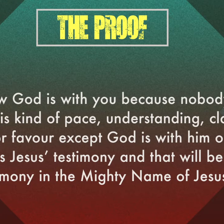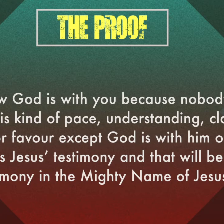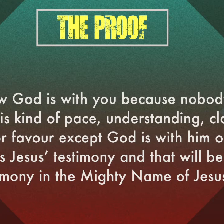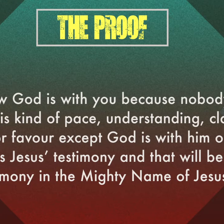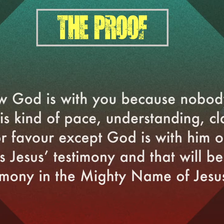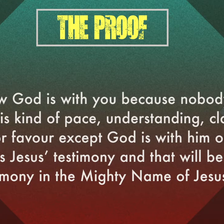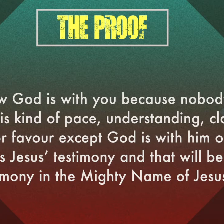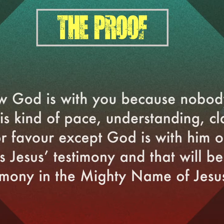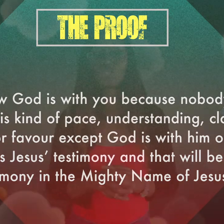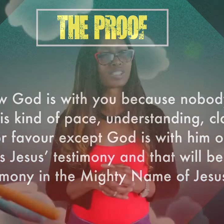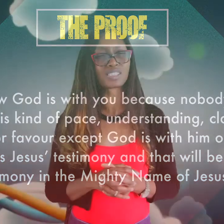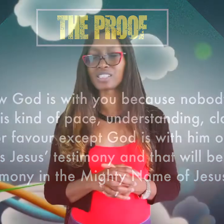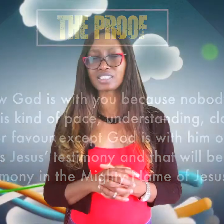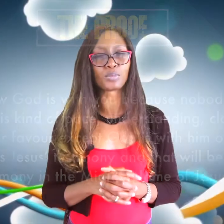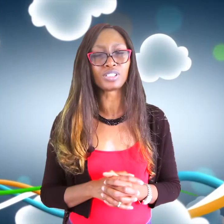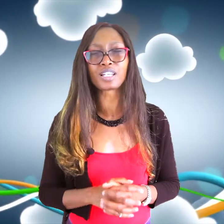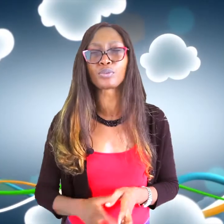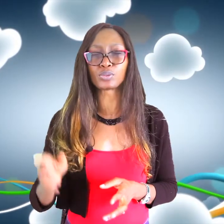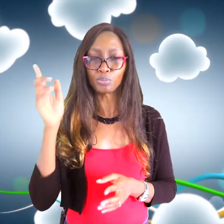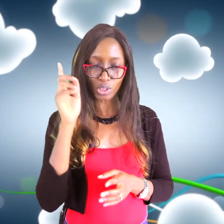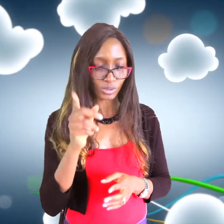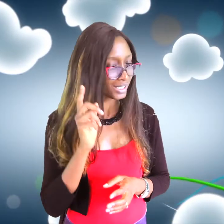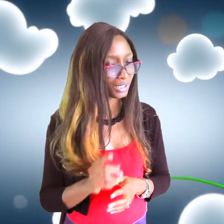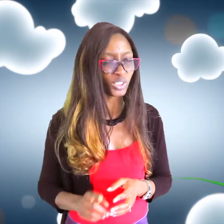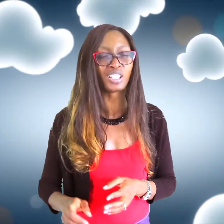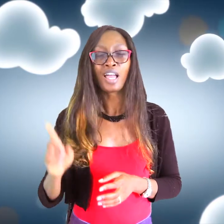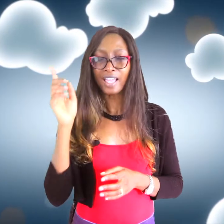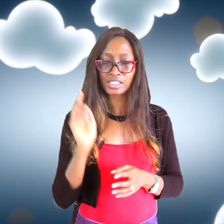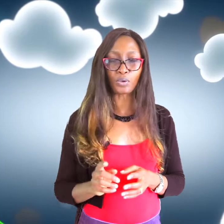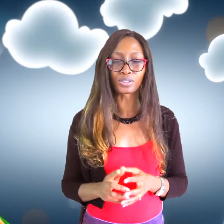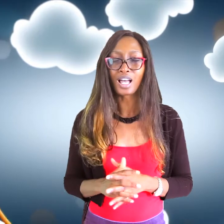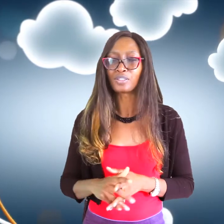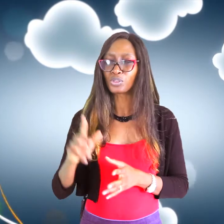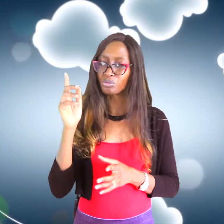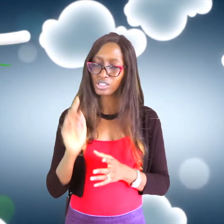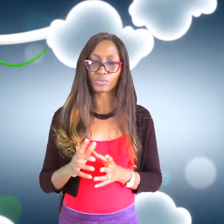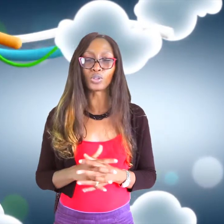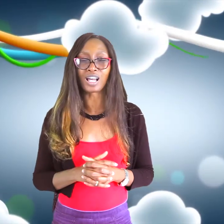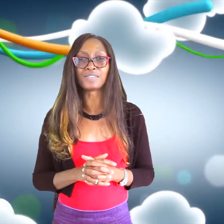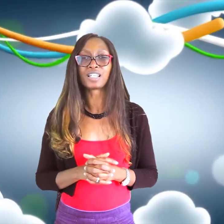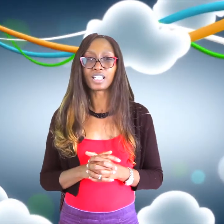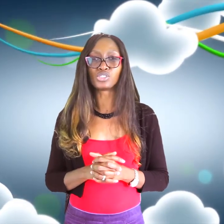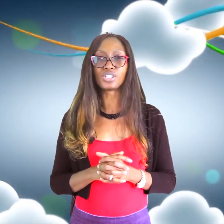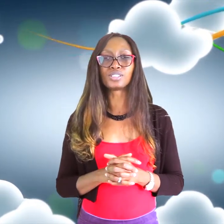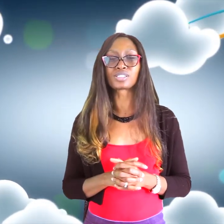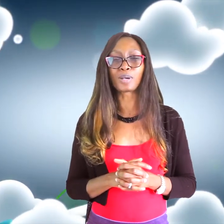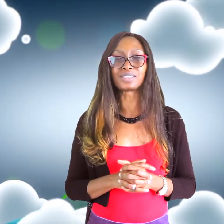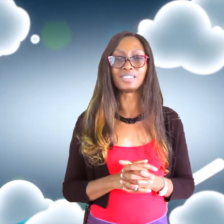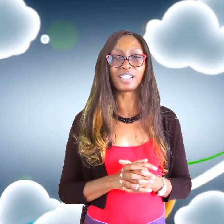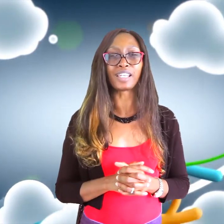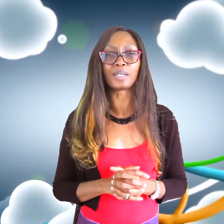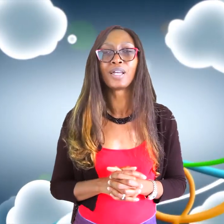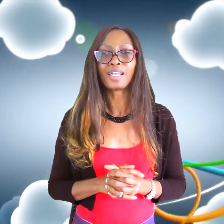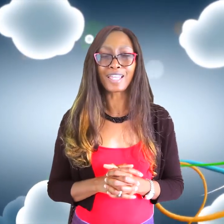name. Amen. It was Jesus' testimony, therefore it will be your testimony henceforth and for the rest of your lives in Jesus'